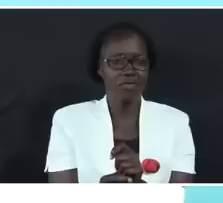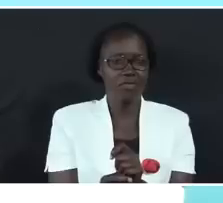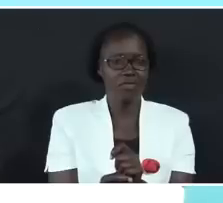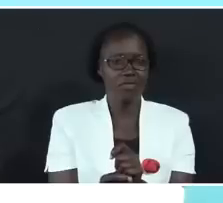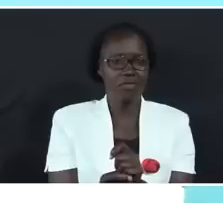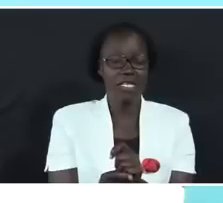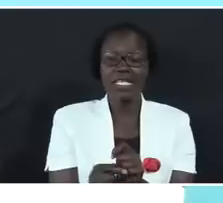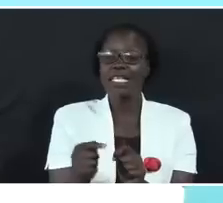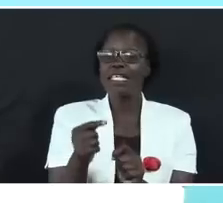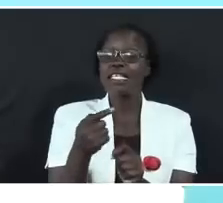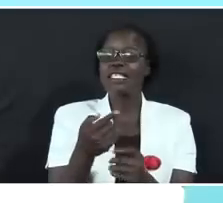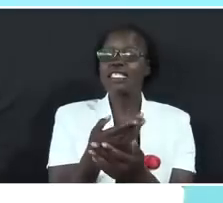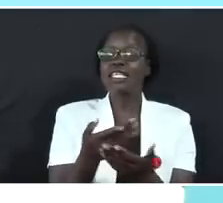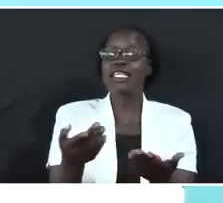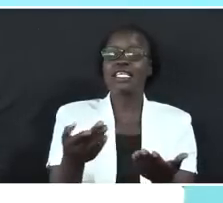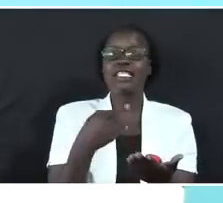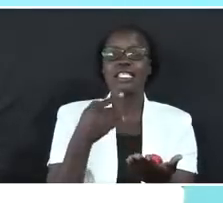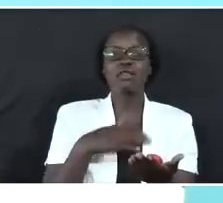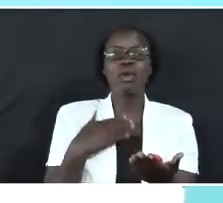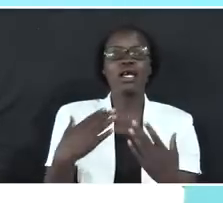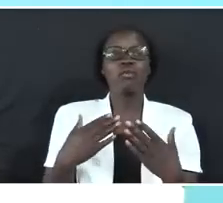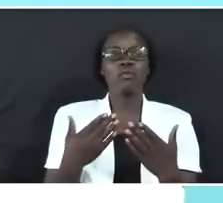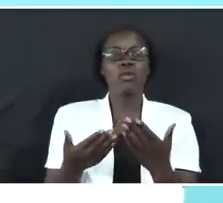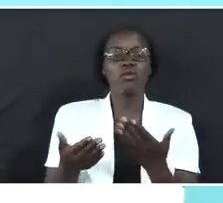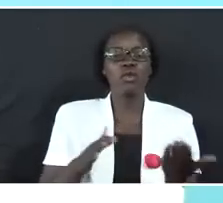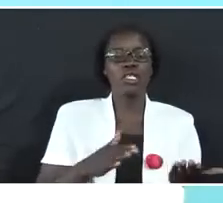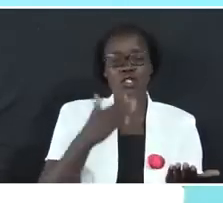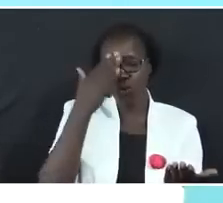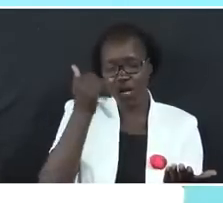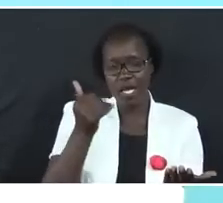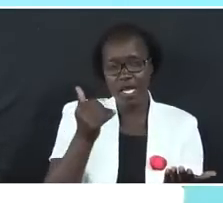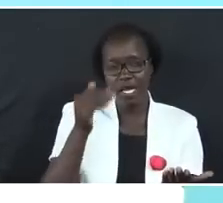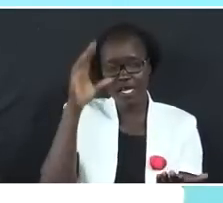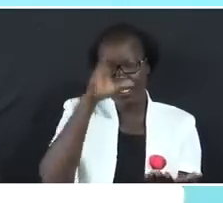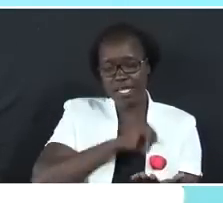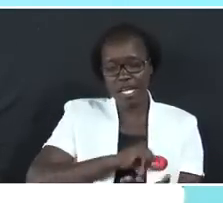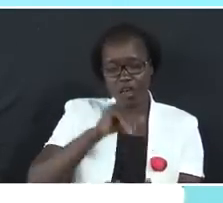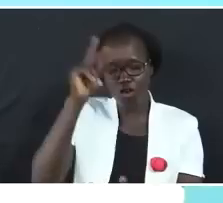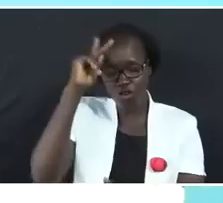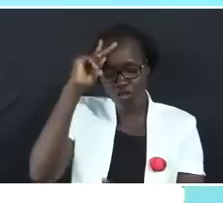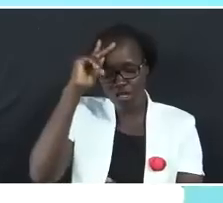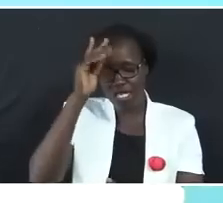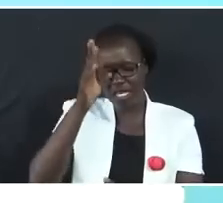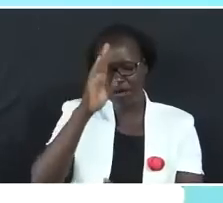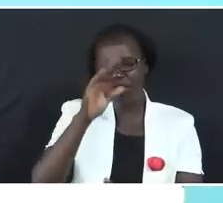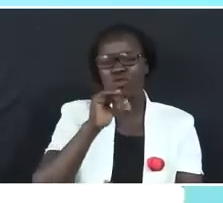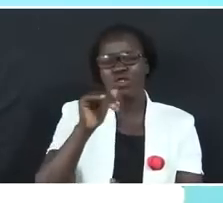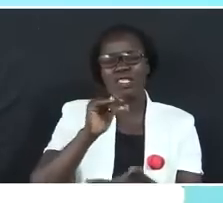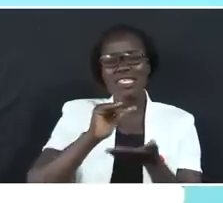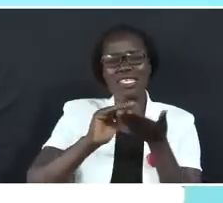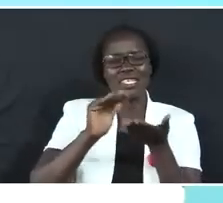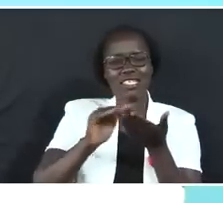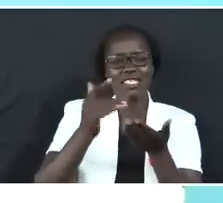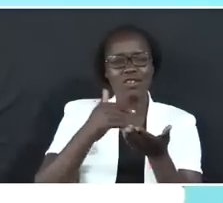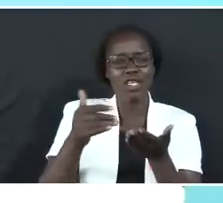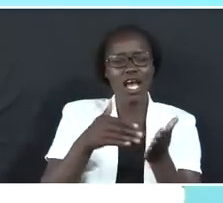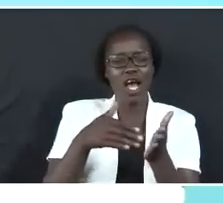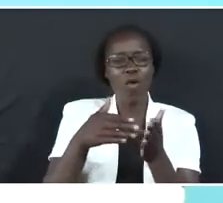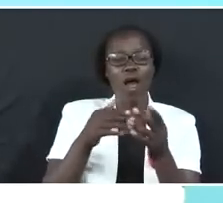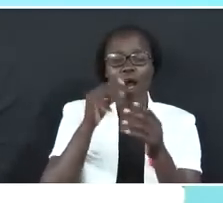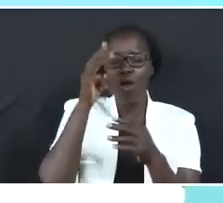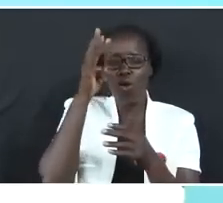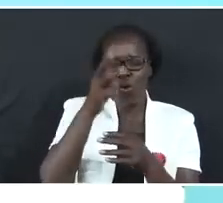He says, my people perish for lack of knowledge. And God is not going to excuse our